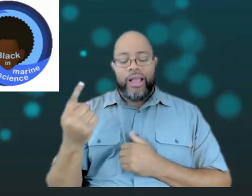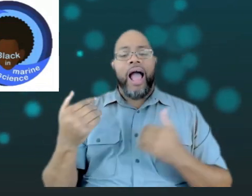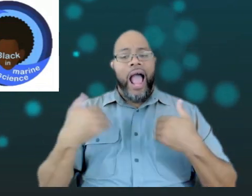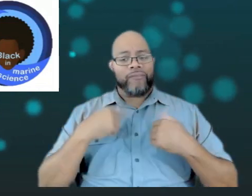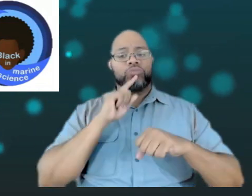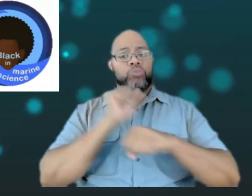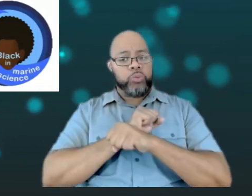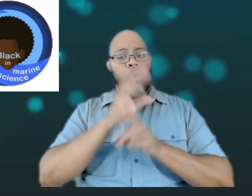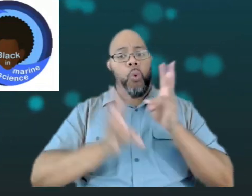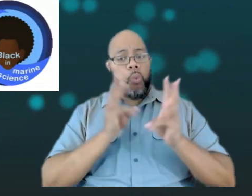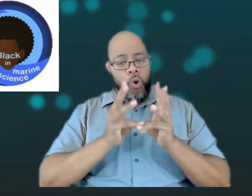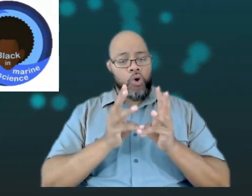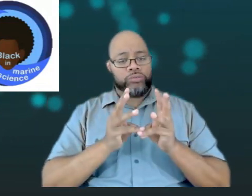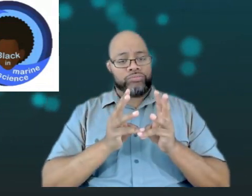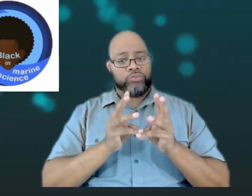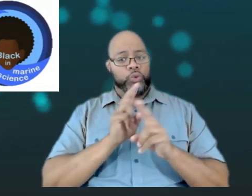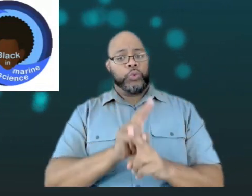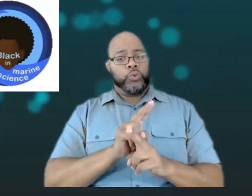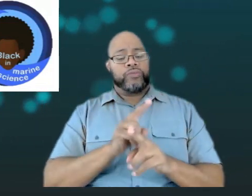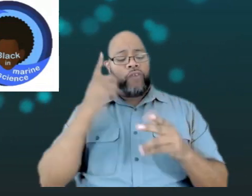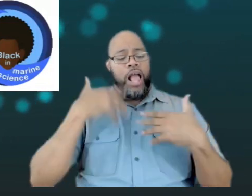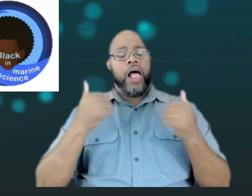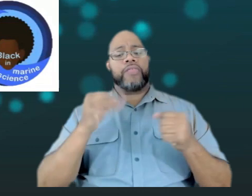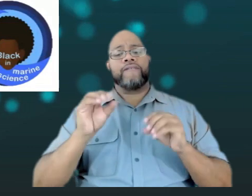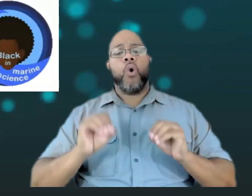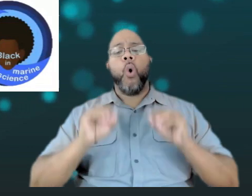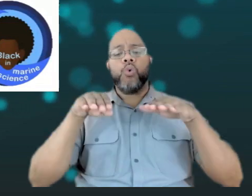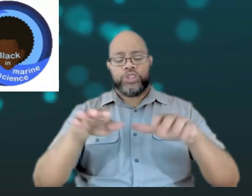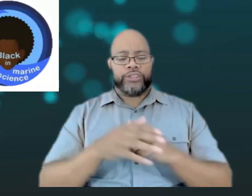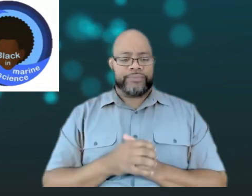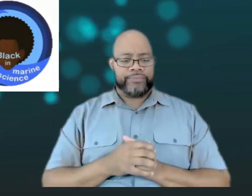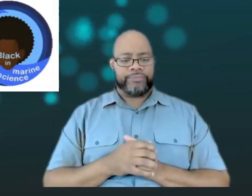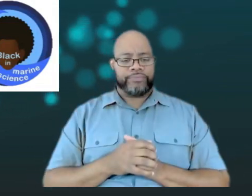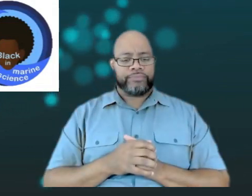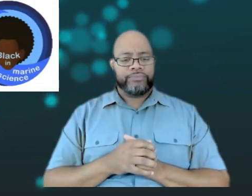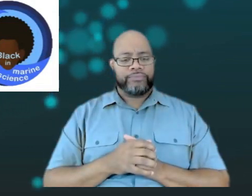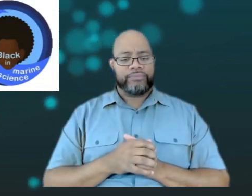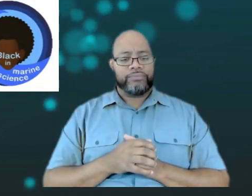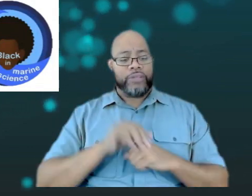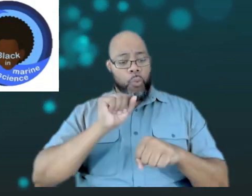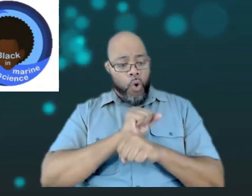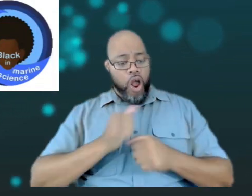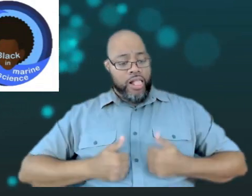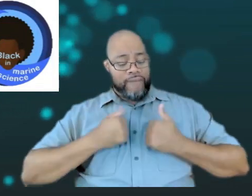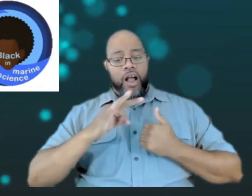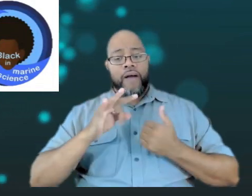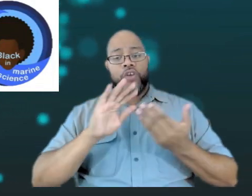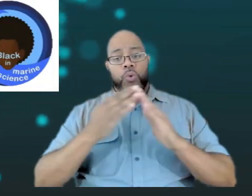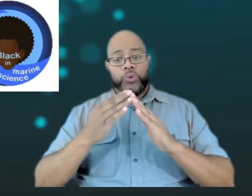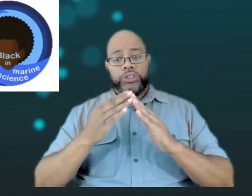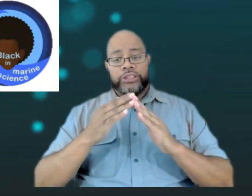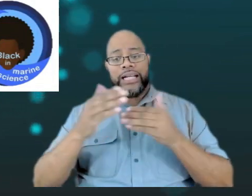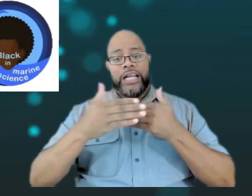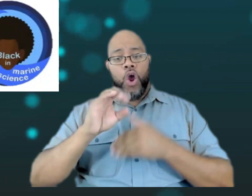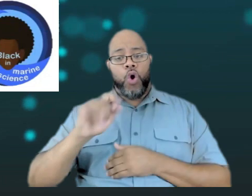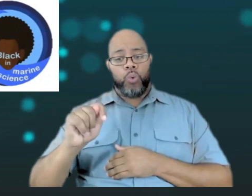has real-world implications for the health of our oceans, the livelihoods of our coastal communities,